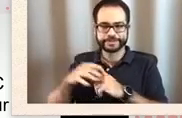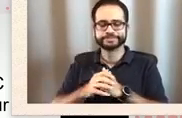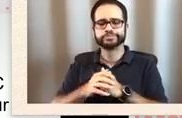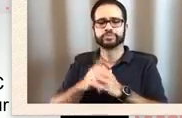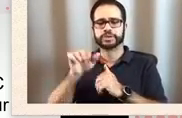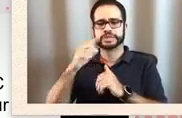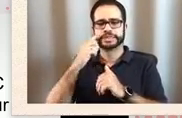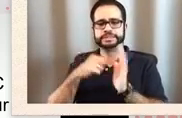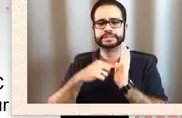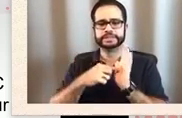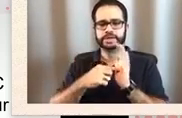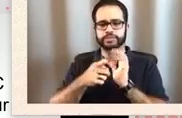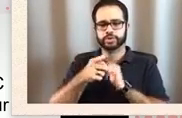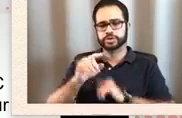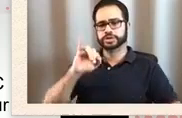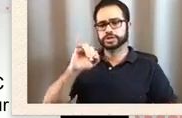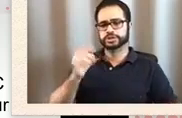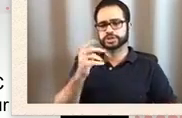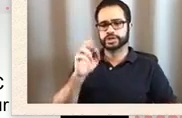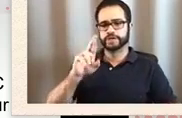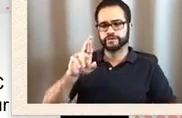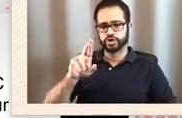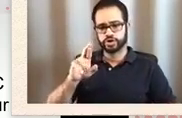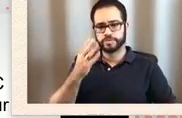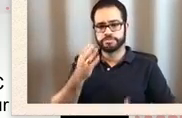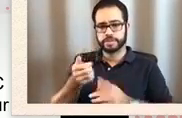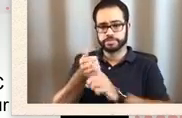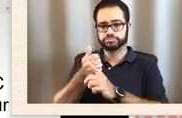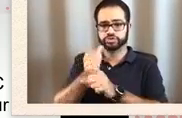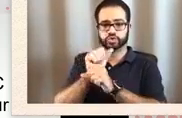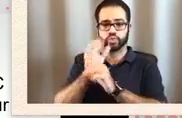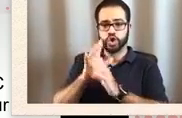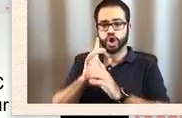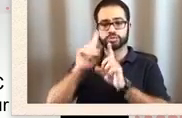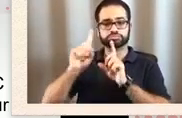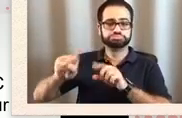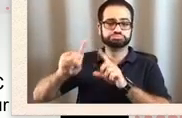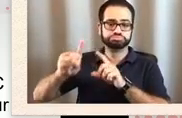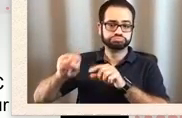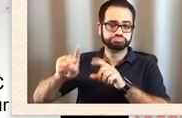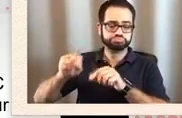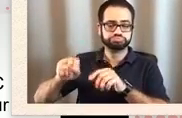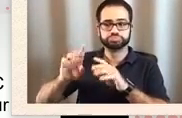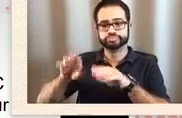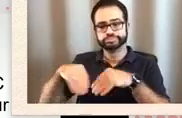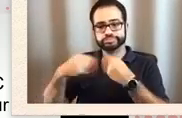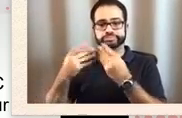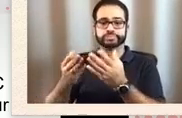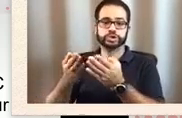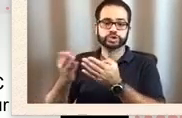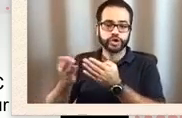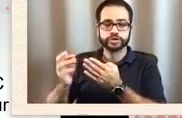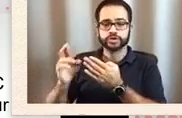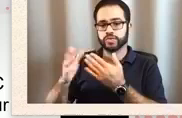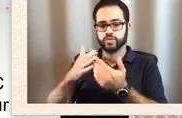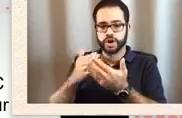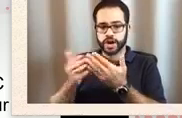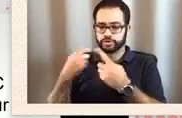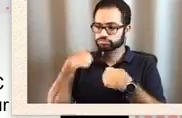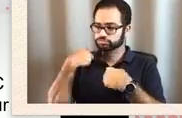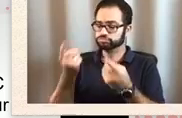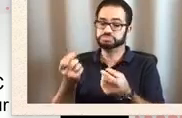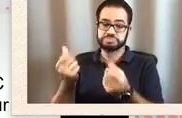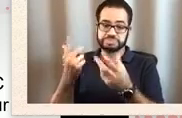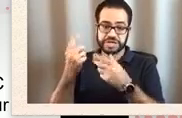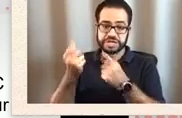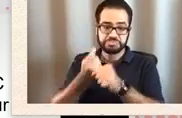here, Jennifer, she might be the worker that has been coming out to see you and providing your respite or your personal supports for months or years.